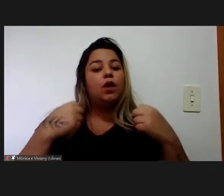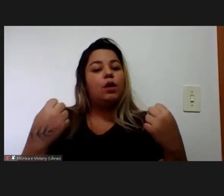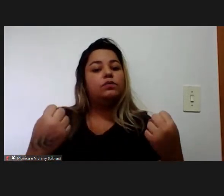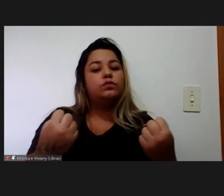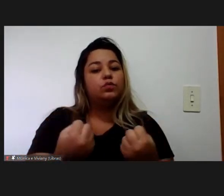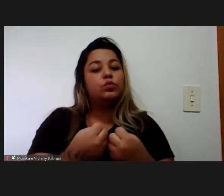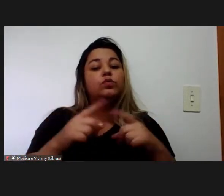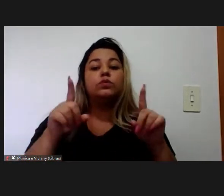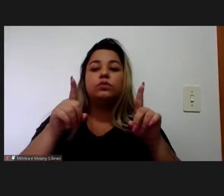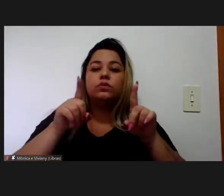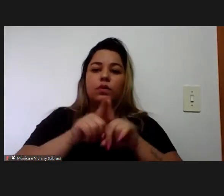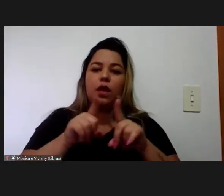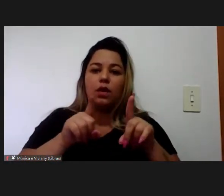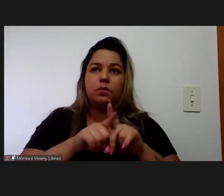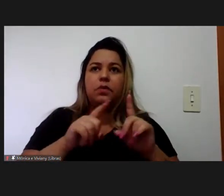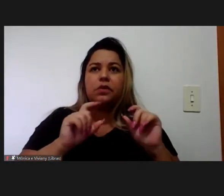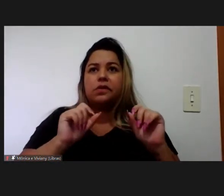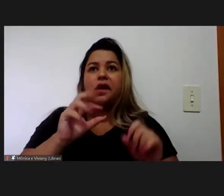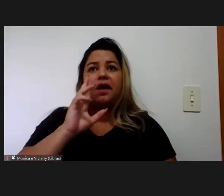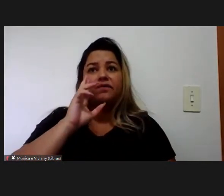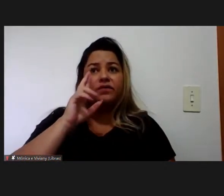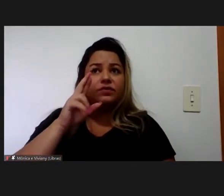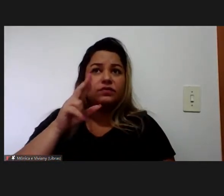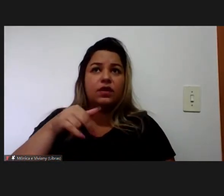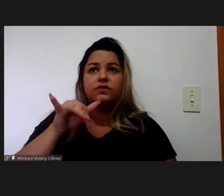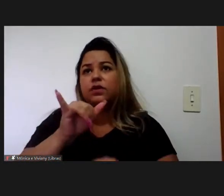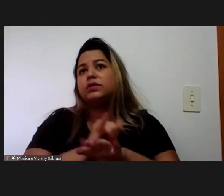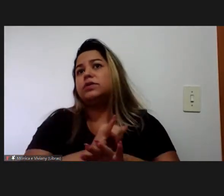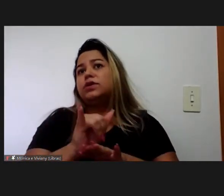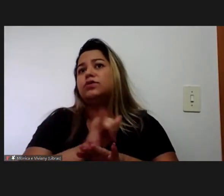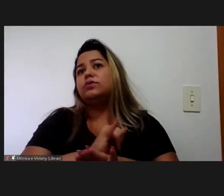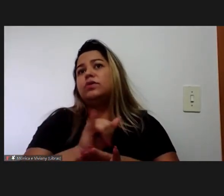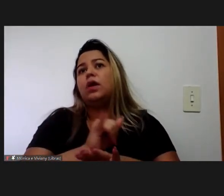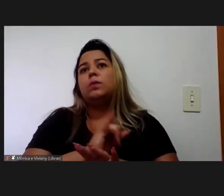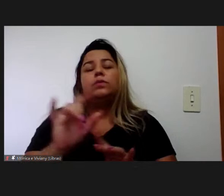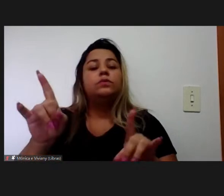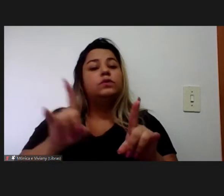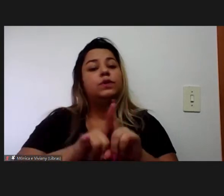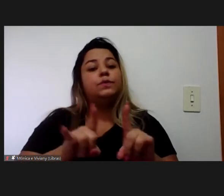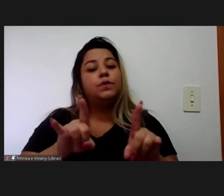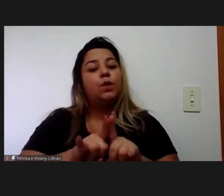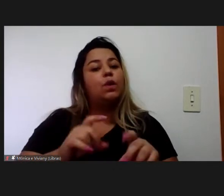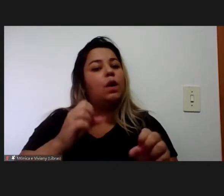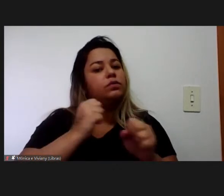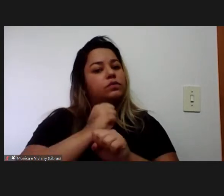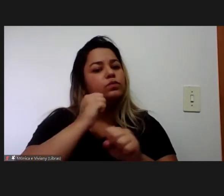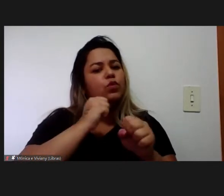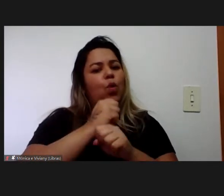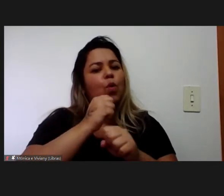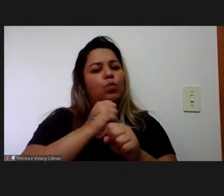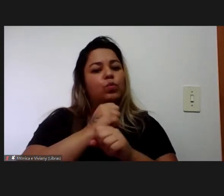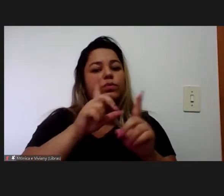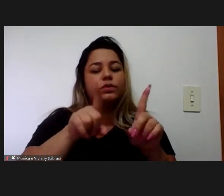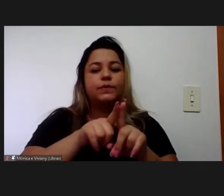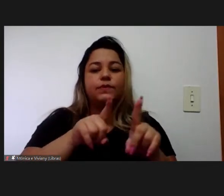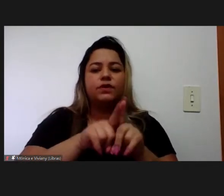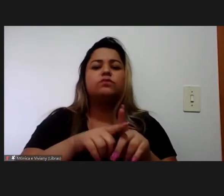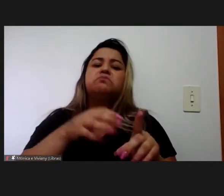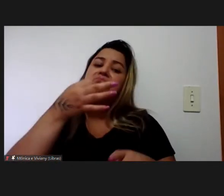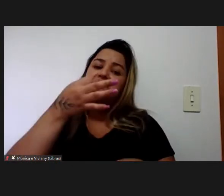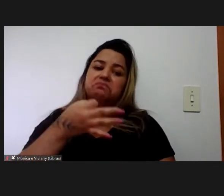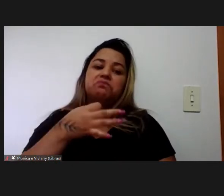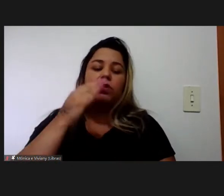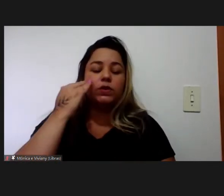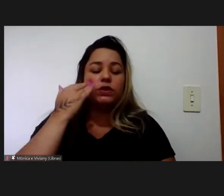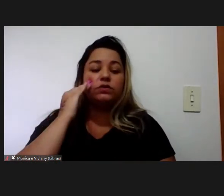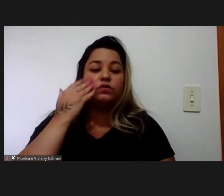seminar will make it to have a dialogue and reflection in order to support actions for being built in a